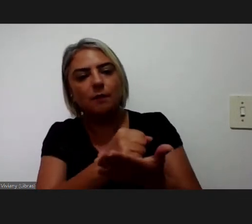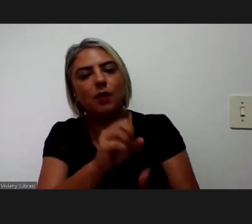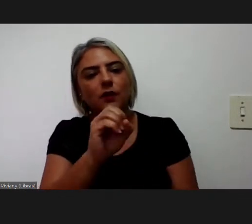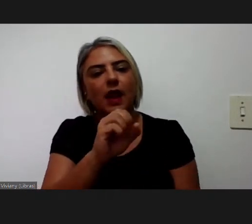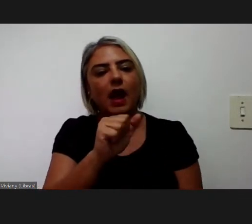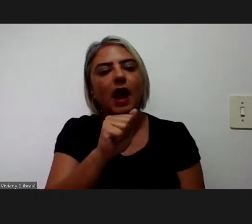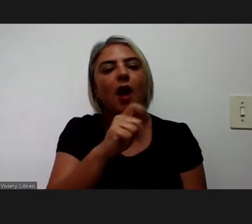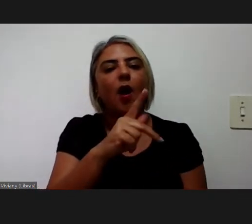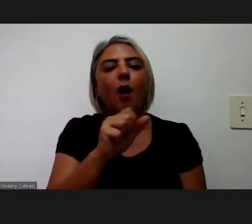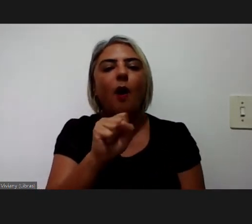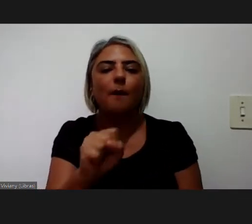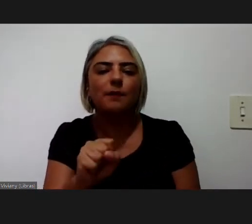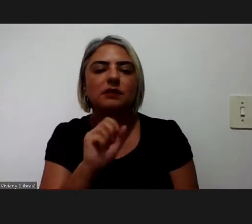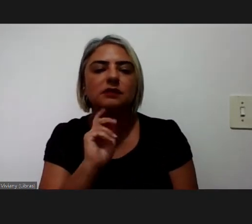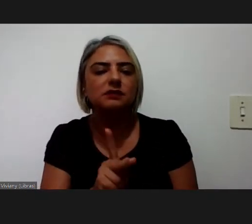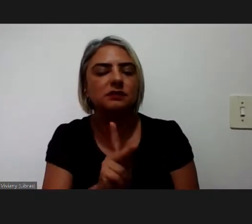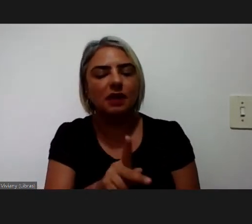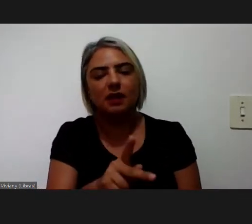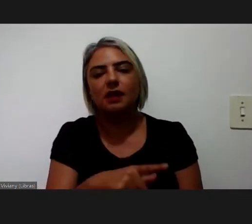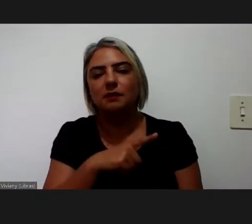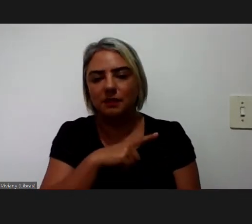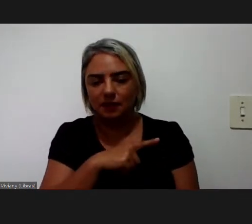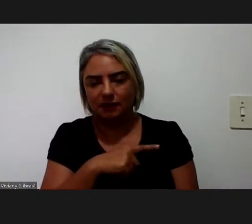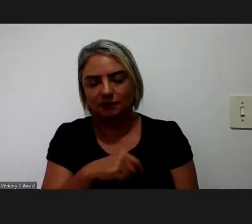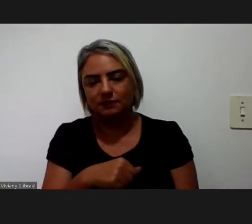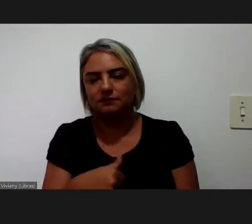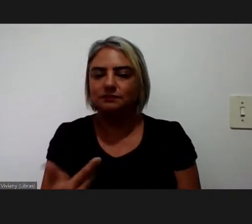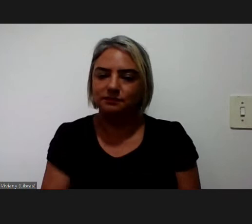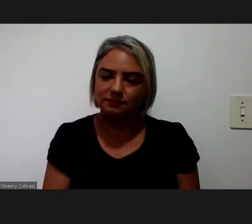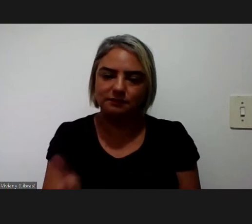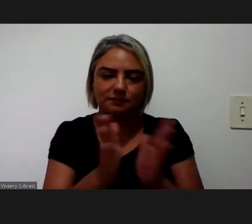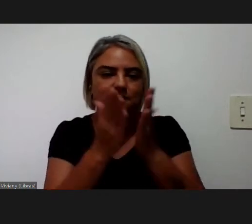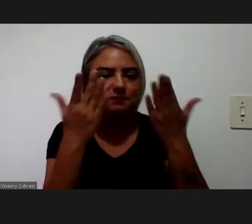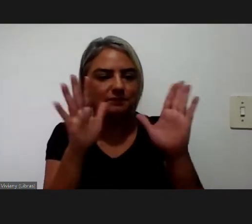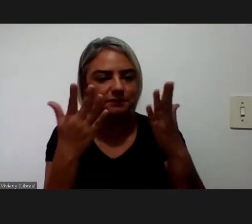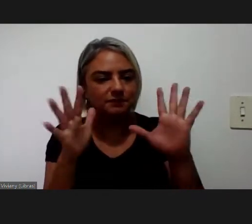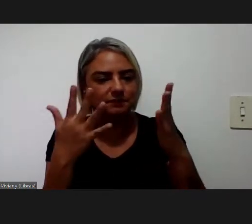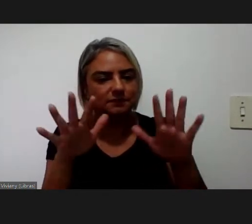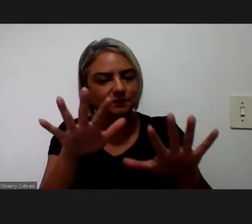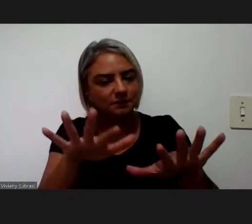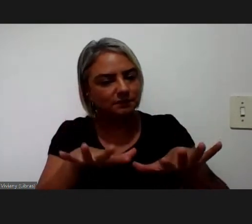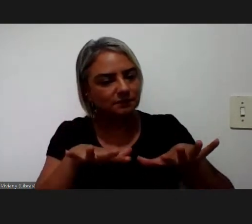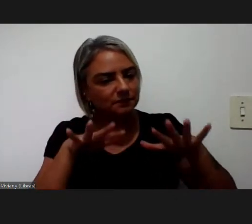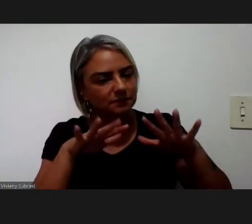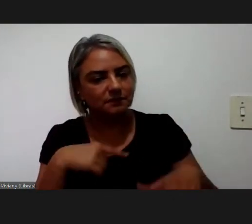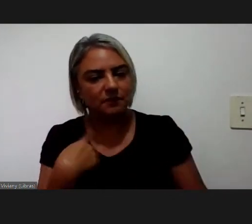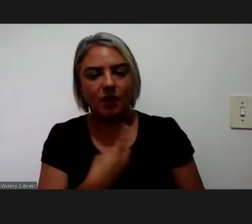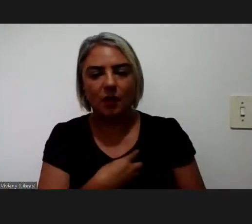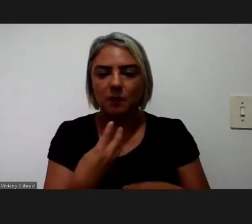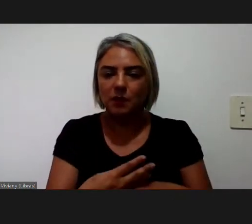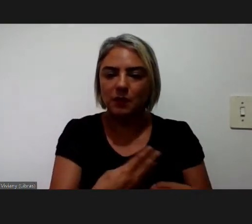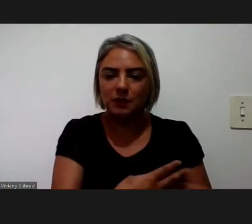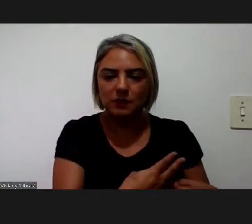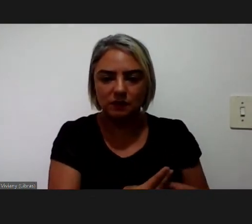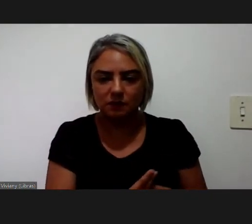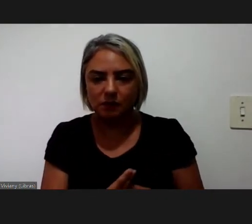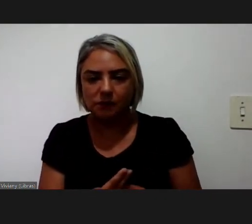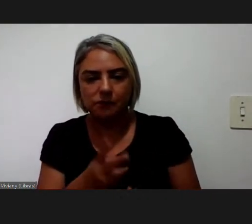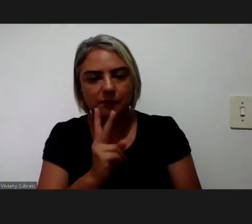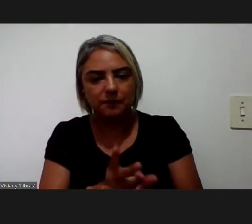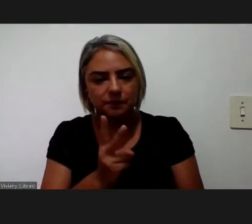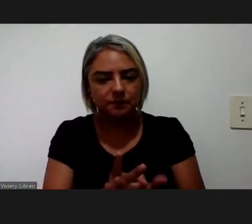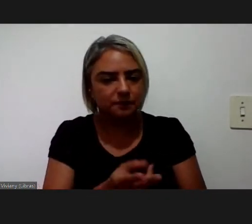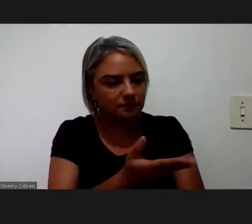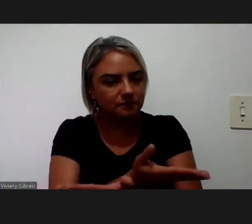and with supports of PAHO that we have to count on. So I'd like to congratulate for these